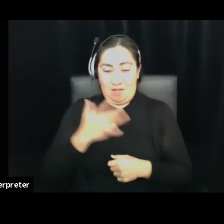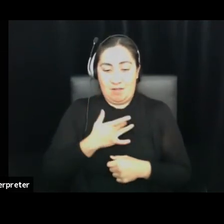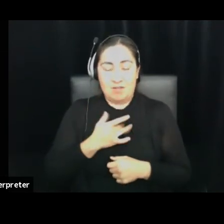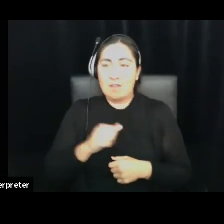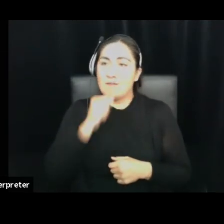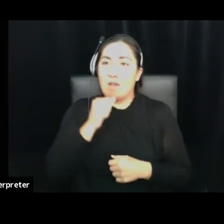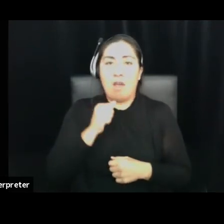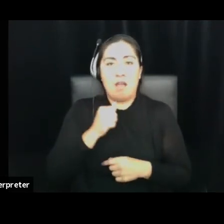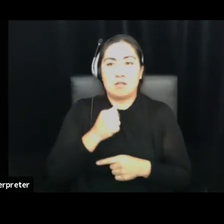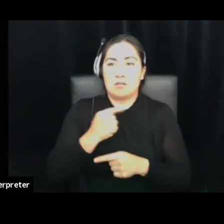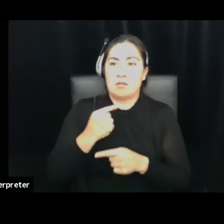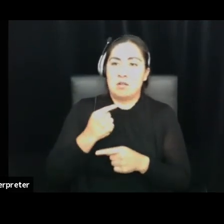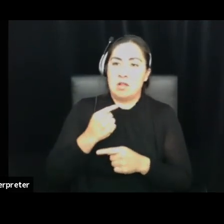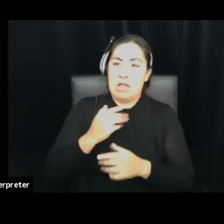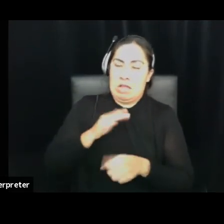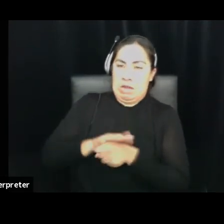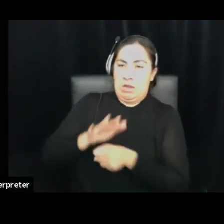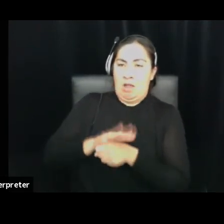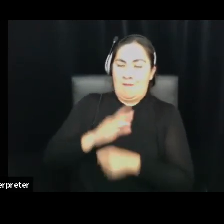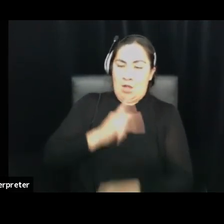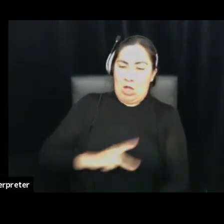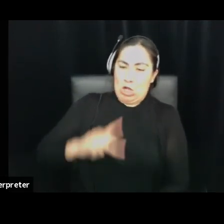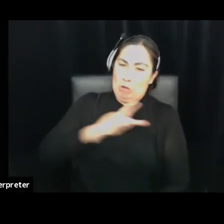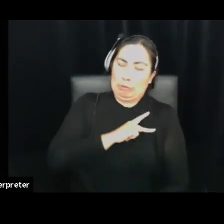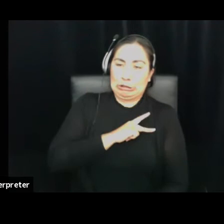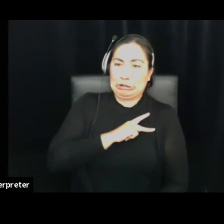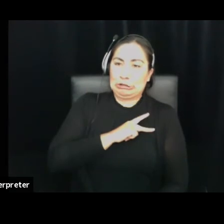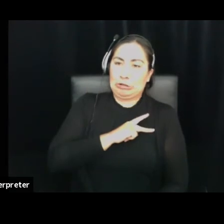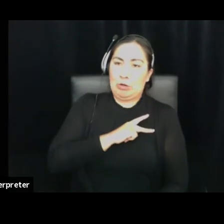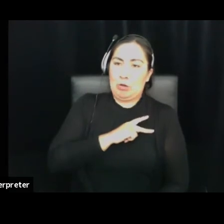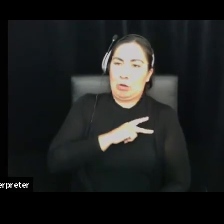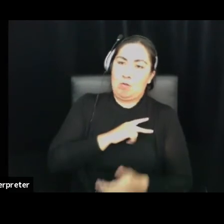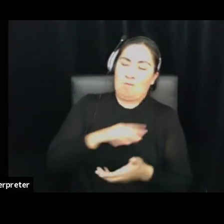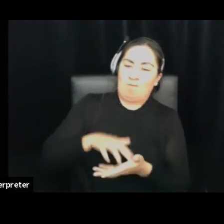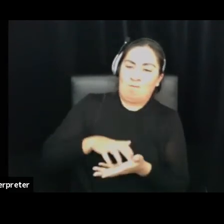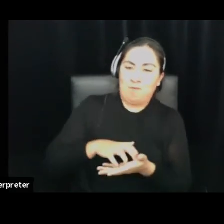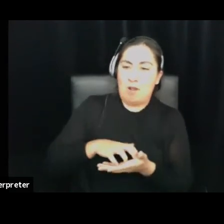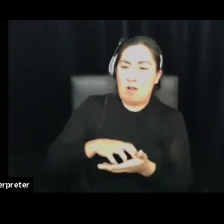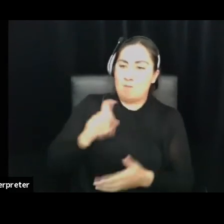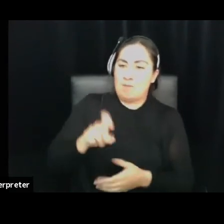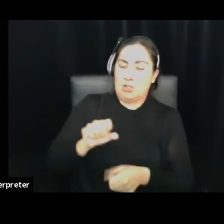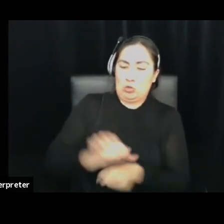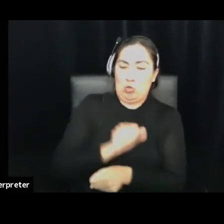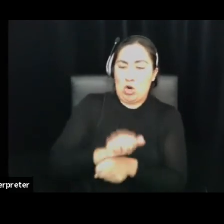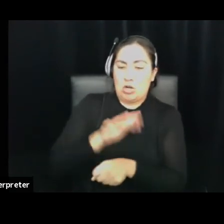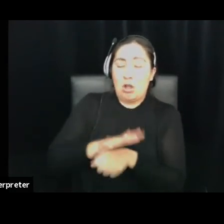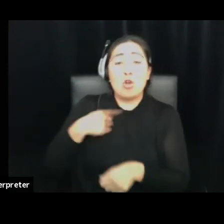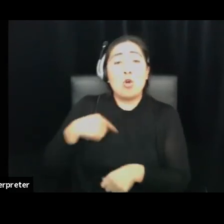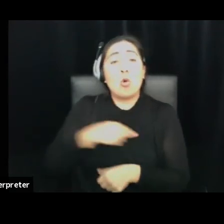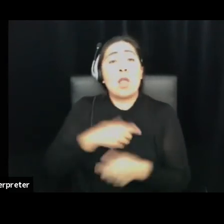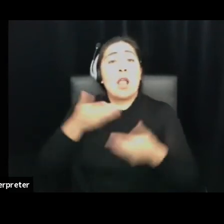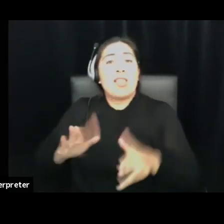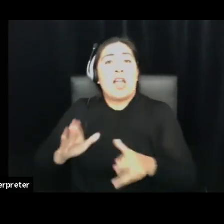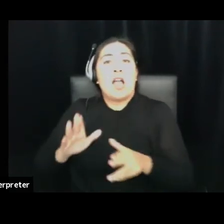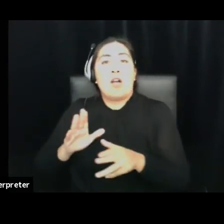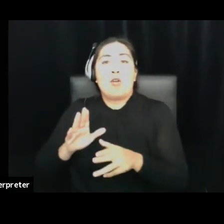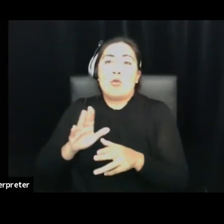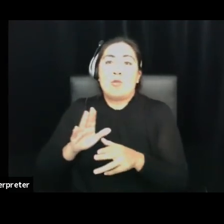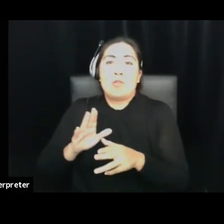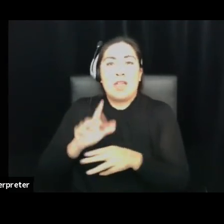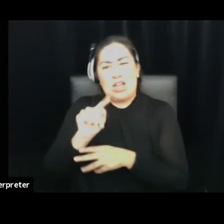personal flaw that needs to be worked on, we let the toxic culture in academic research off the